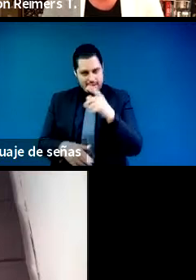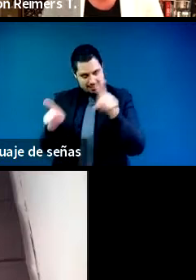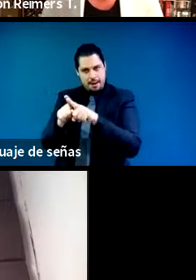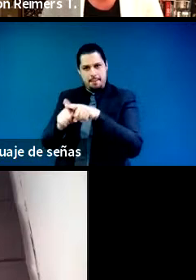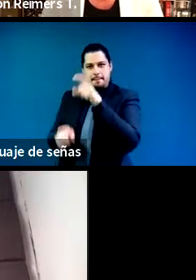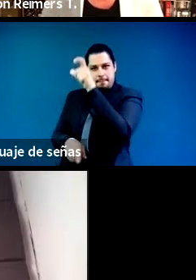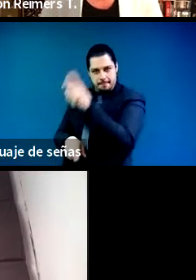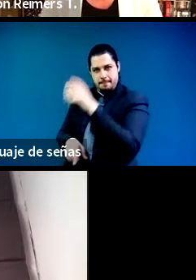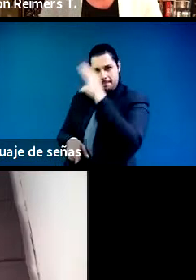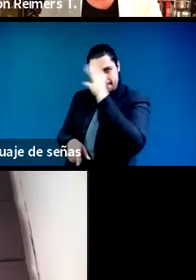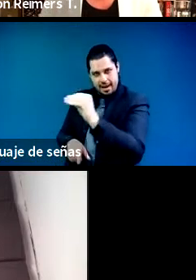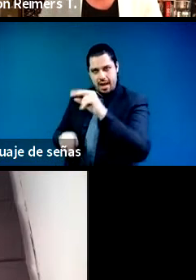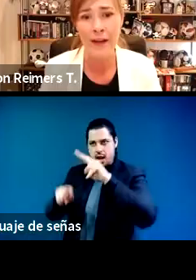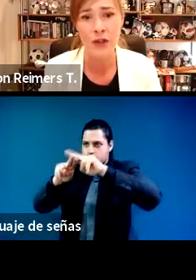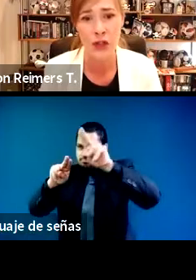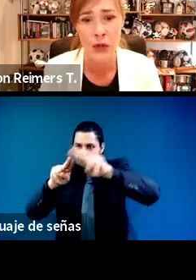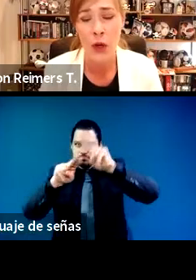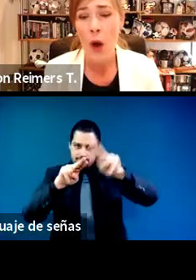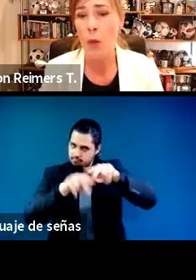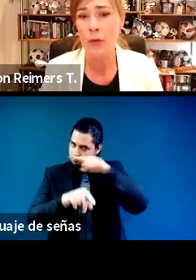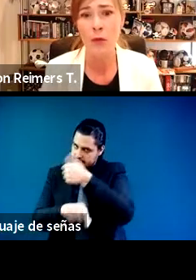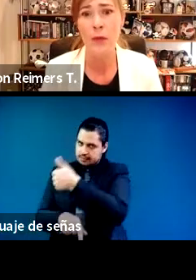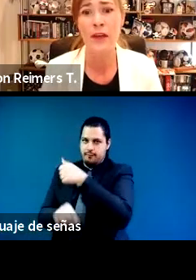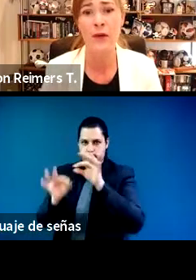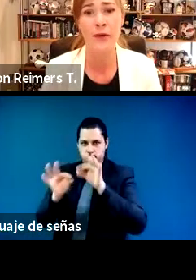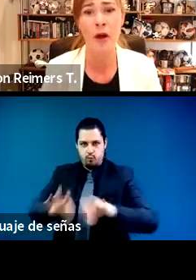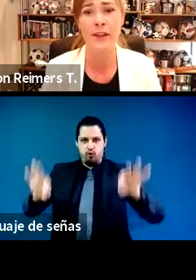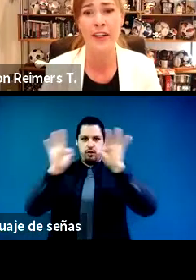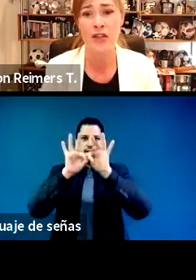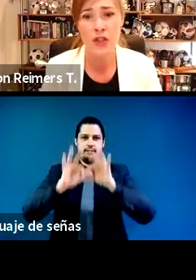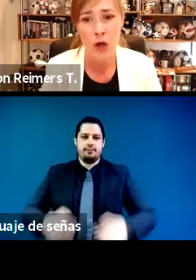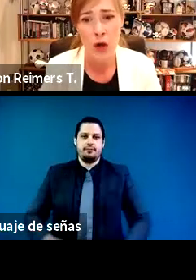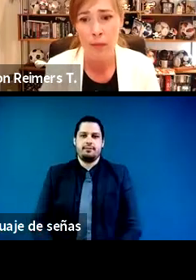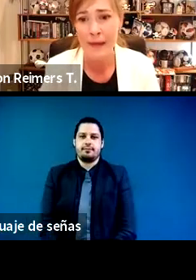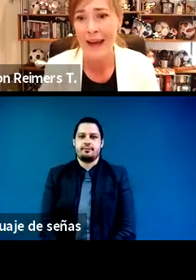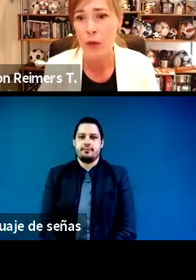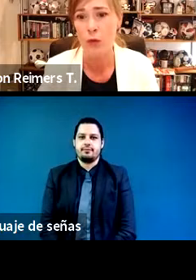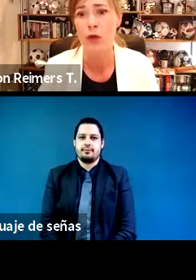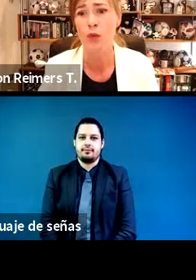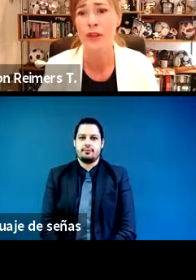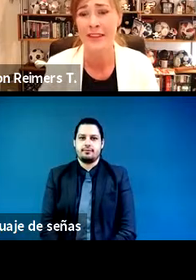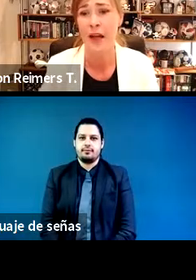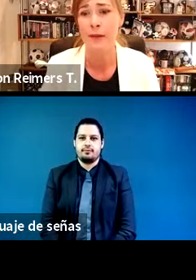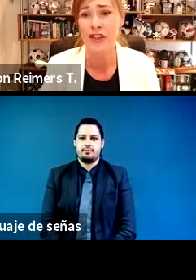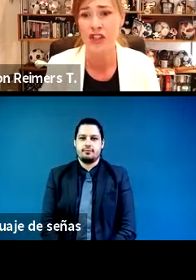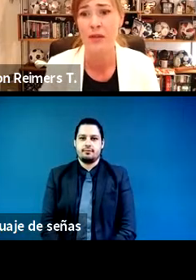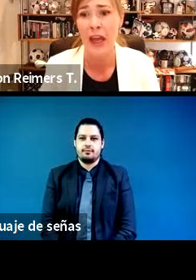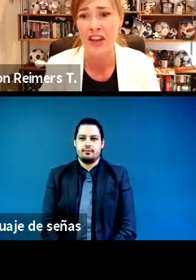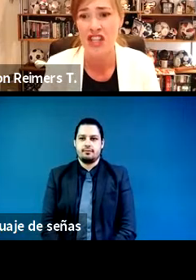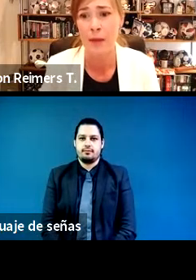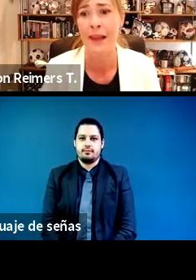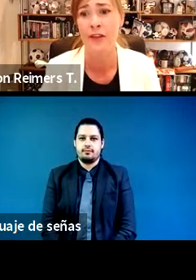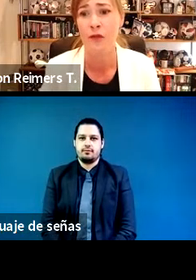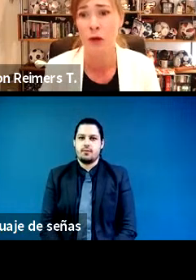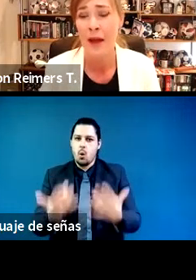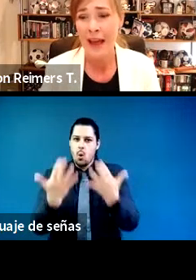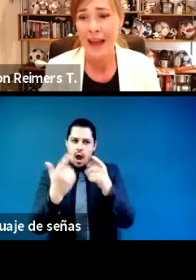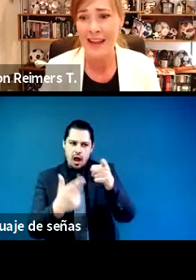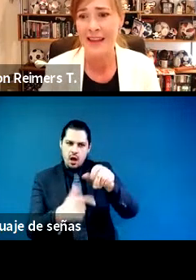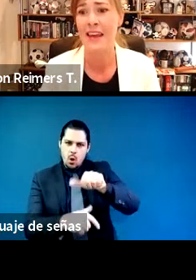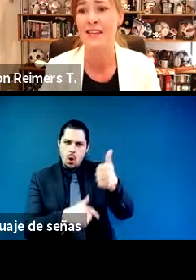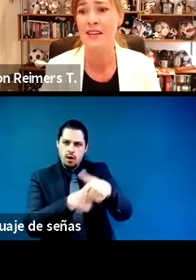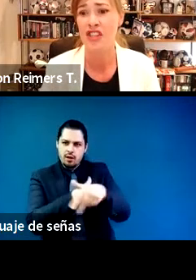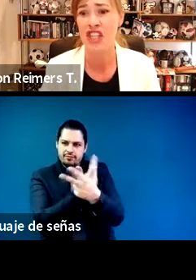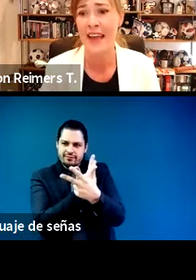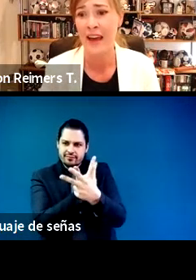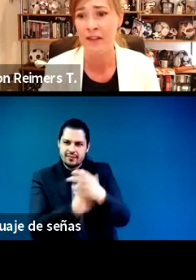questions from the audience. Cindy, I'm going to go back to you. What would be your recommendations to comply with what was established in the Beijing platform